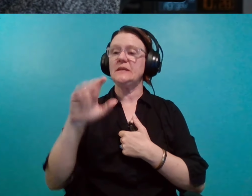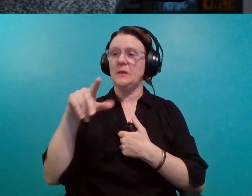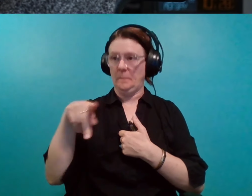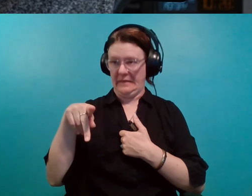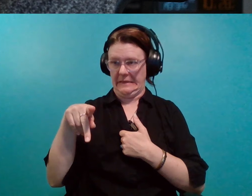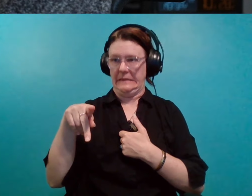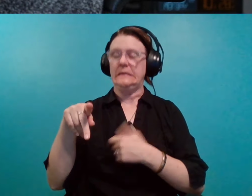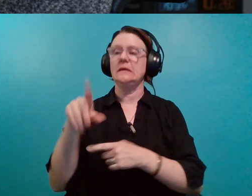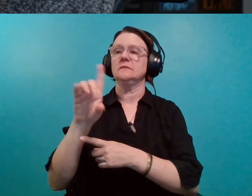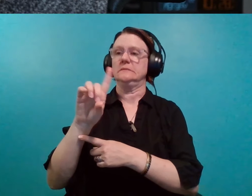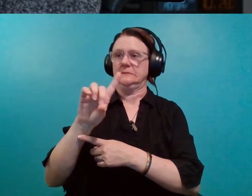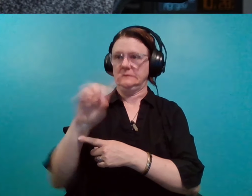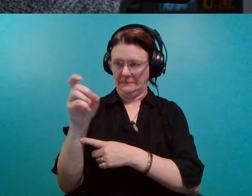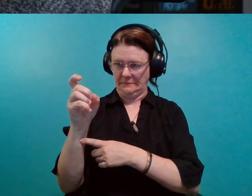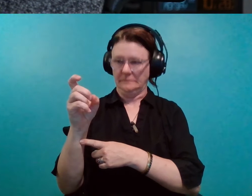cerebral